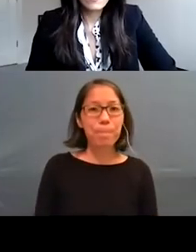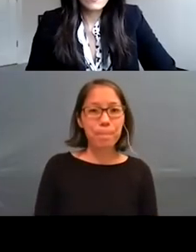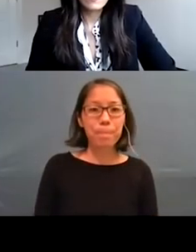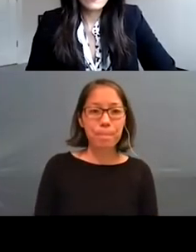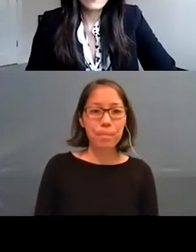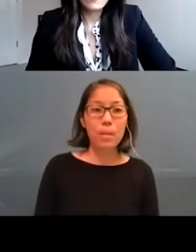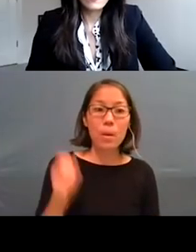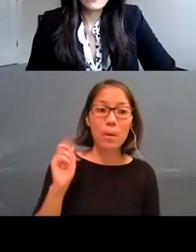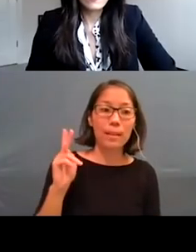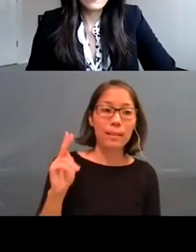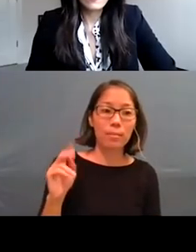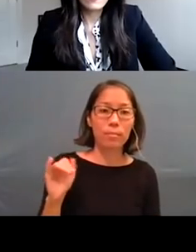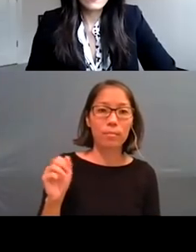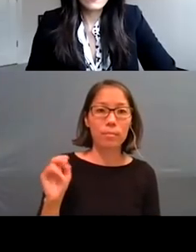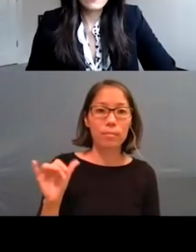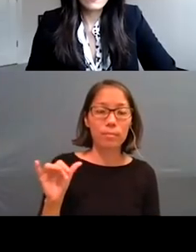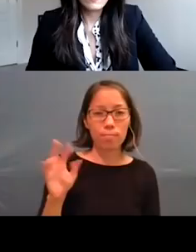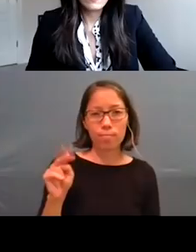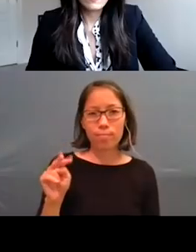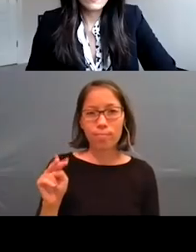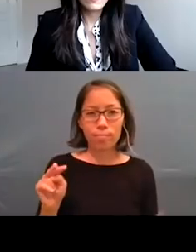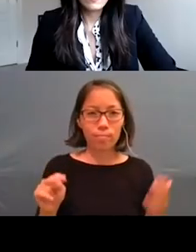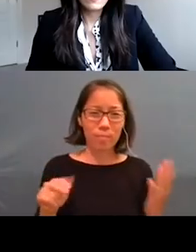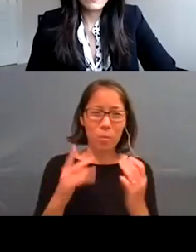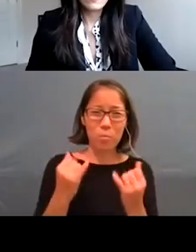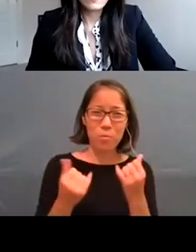Okay. Just looking for one to end on.